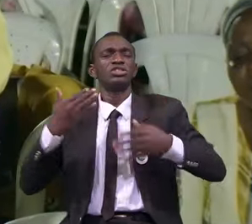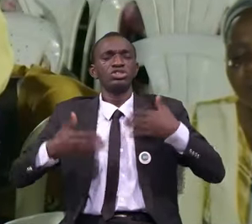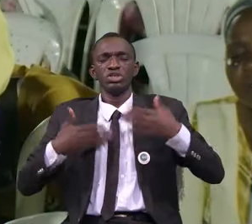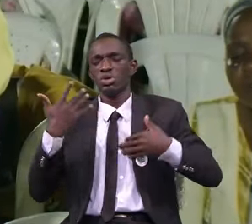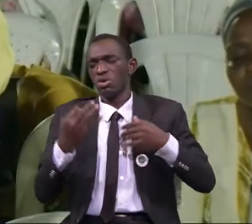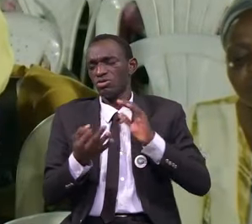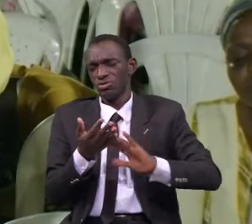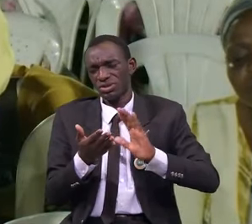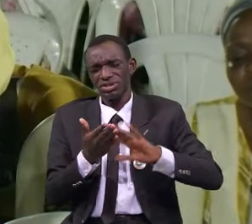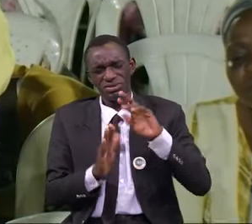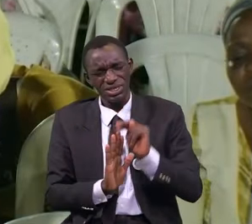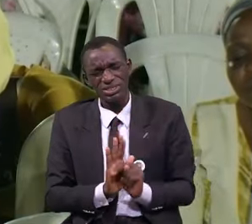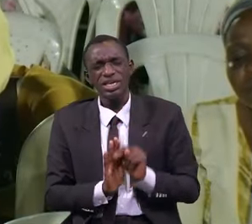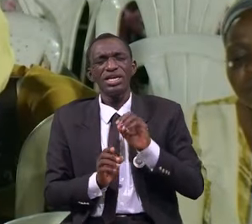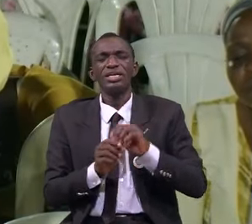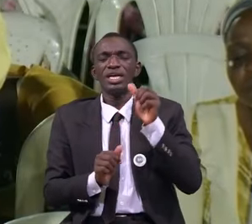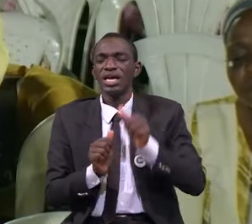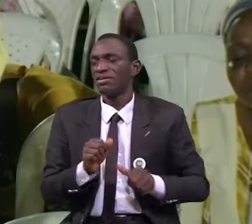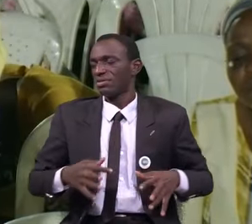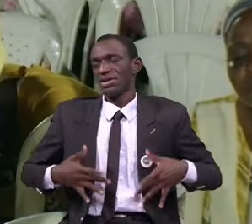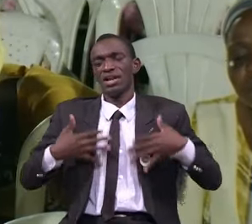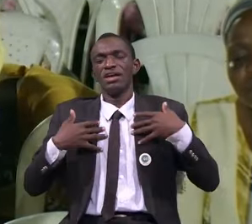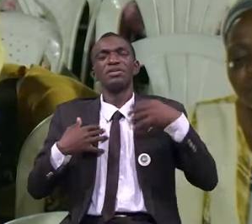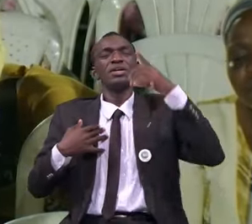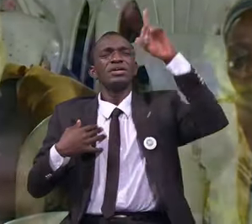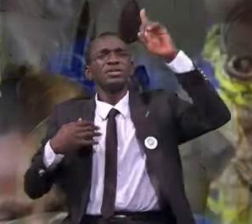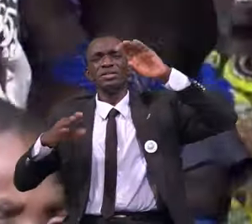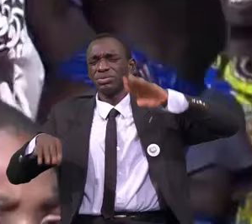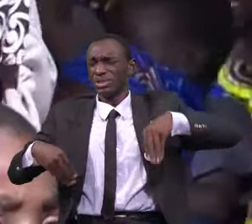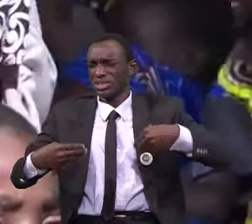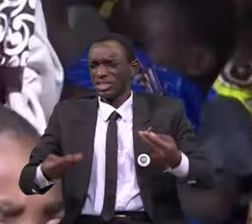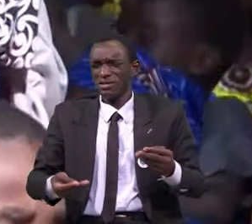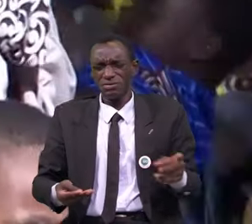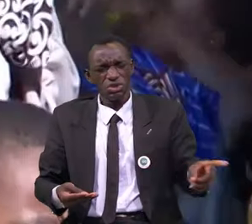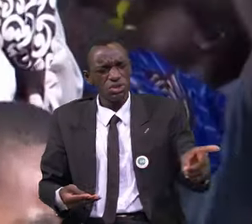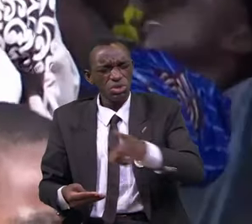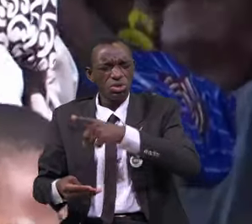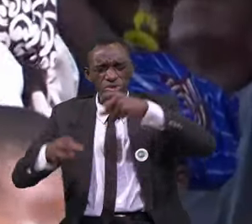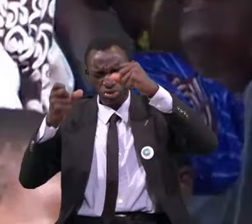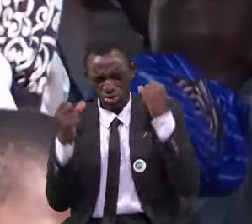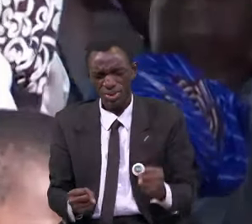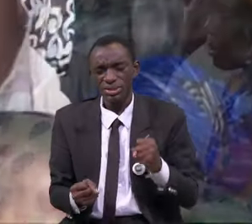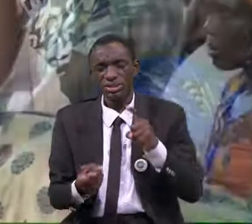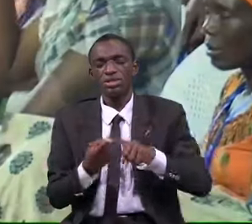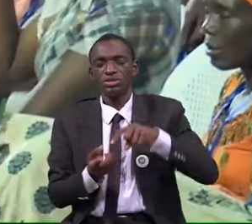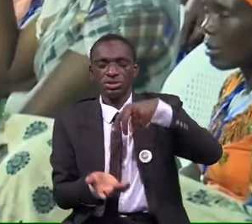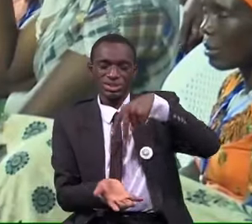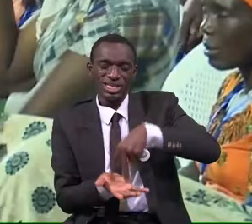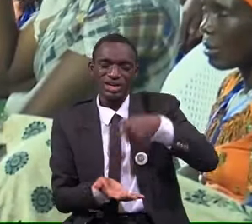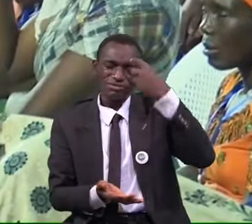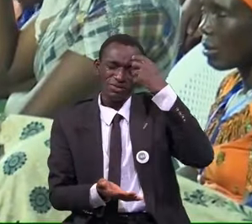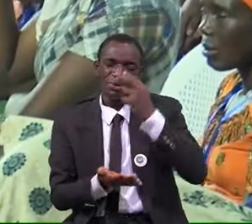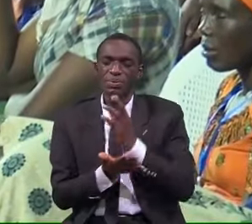heart. And give them strength to stand for righteousness.